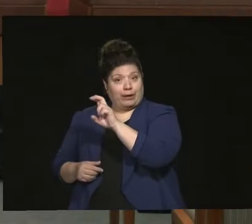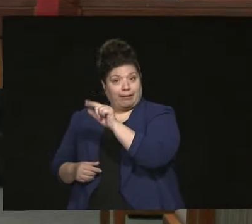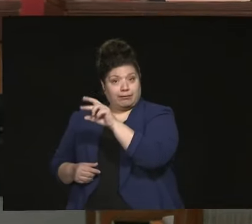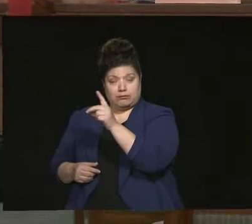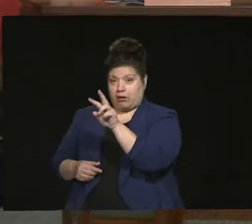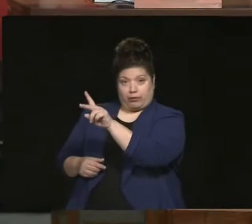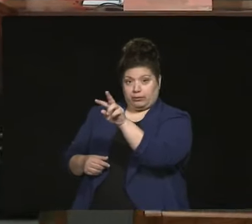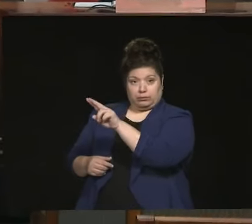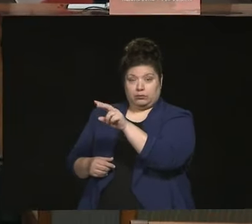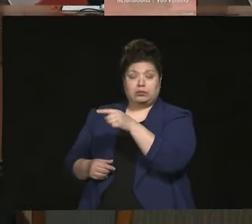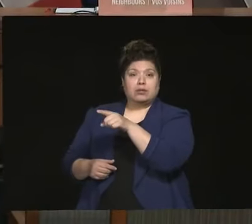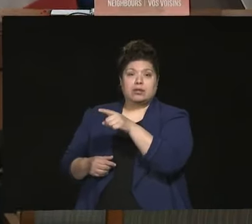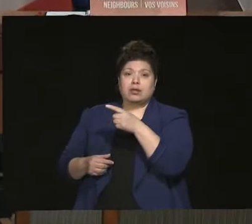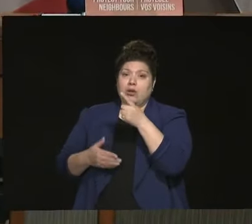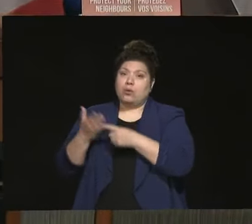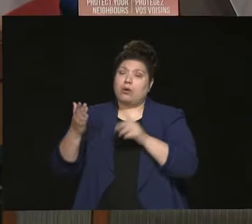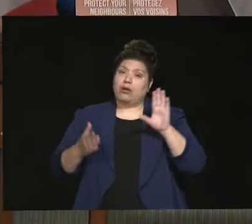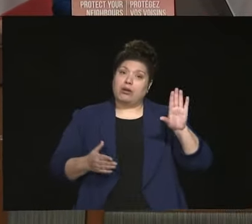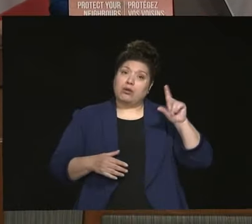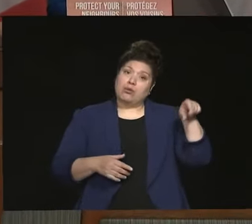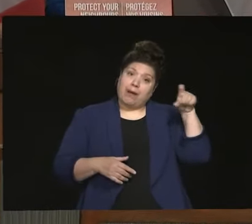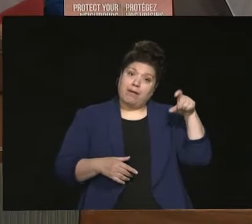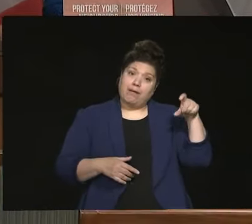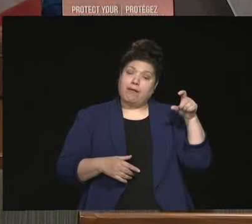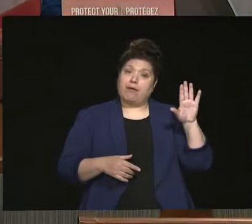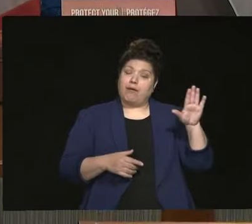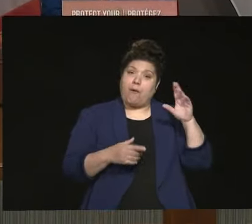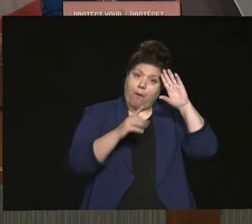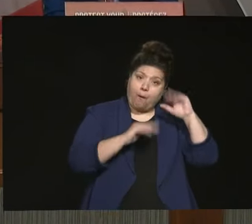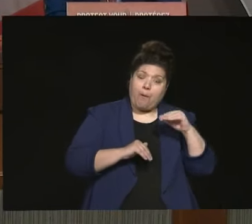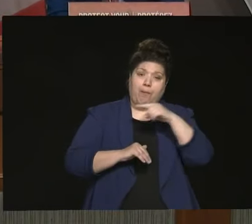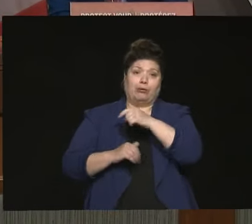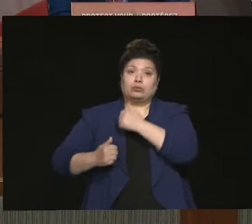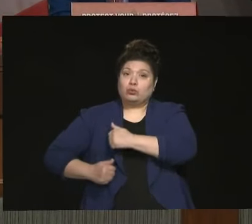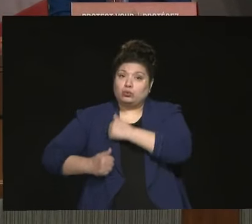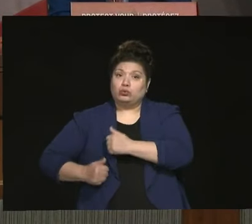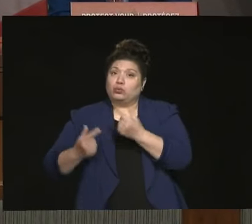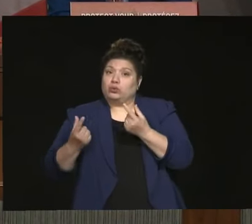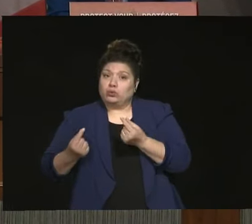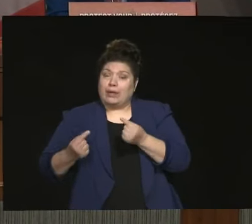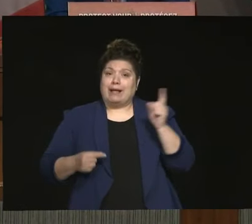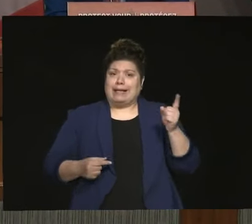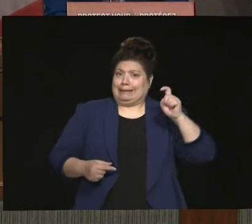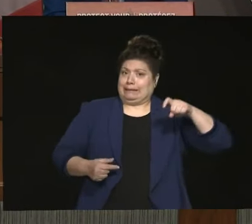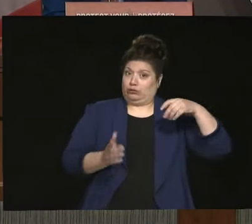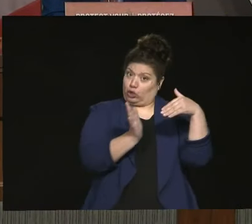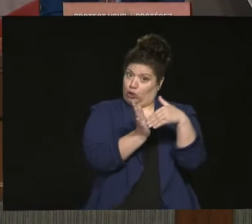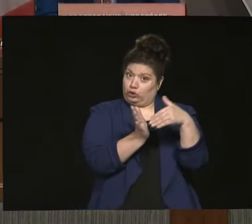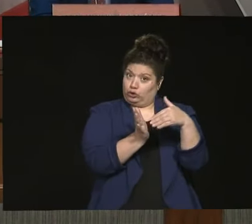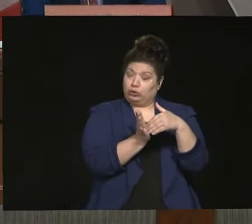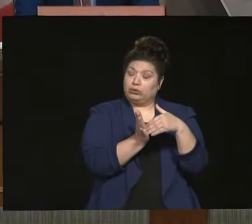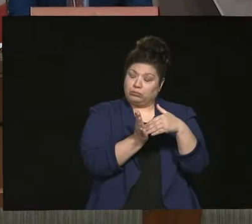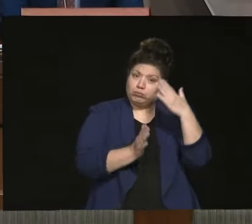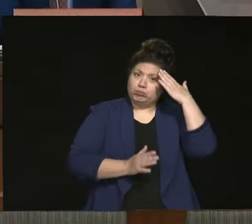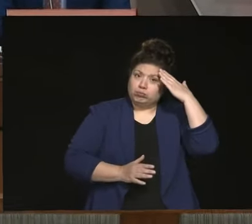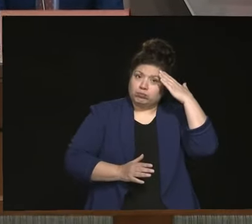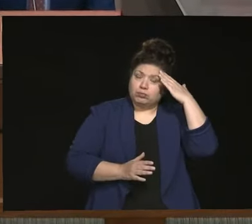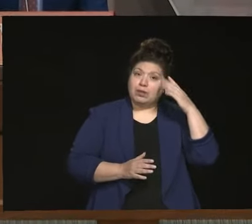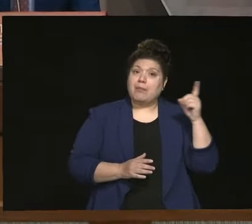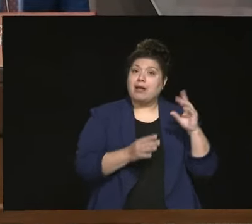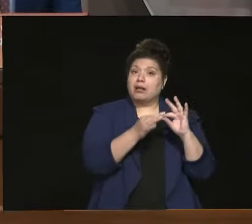Legault hoping that soldiers will do? We know that he needs doctors, he said that, but he also said, j'ai besoin de bras, j'ai besoin de